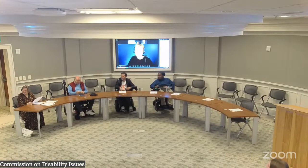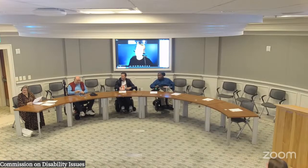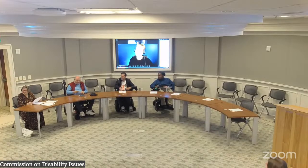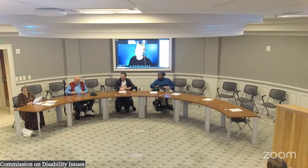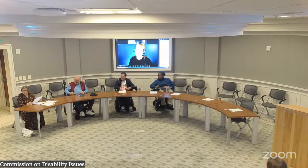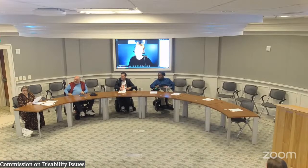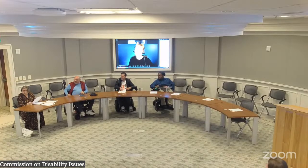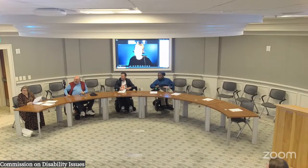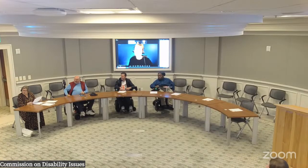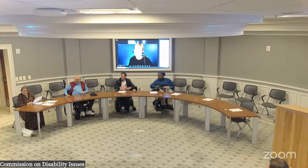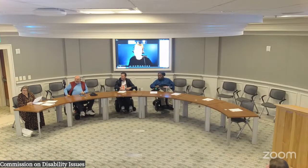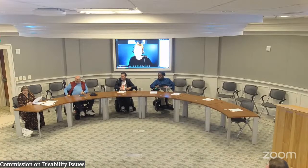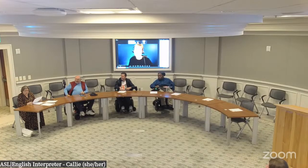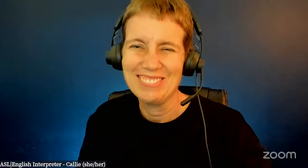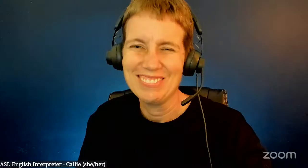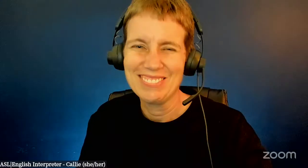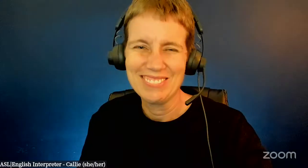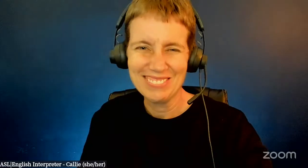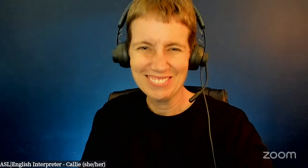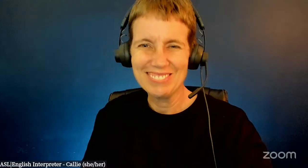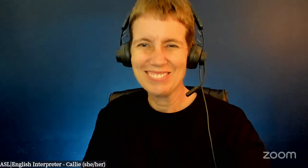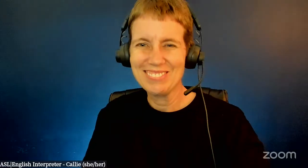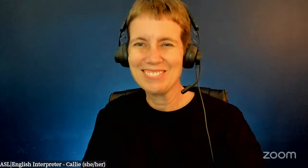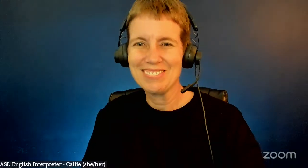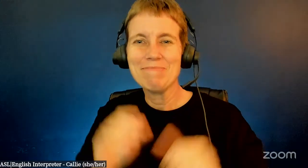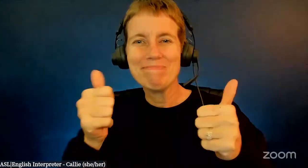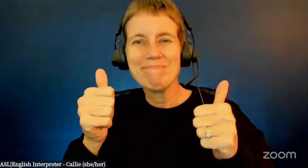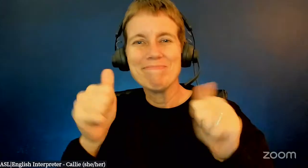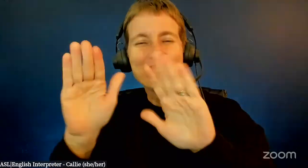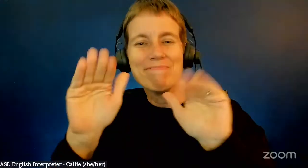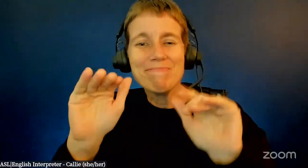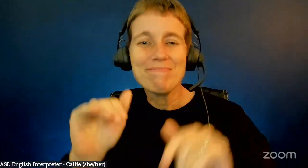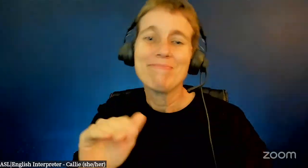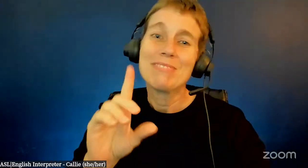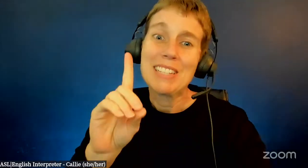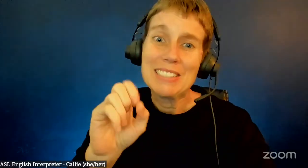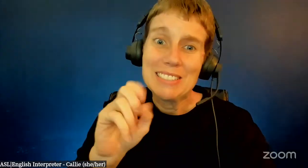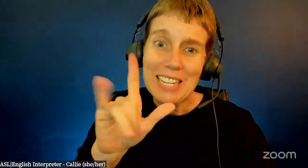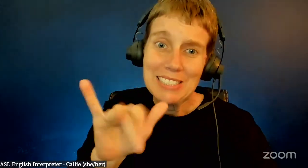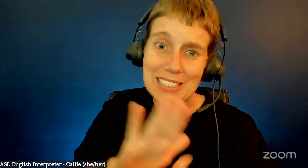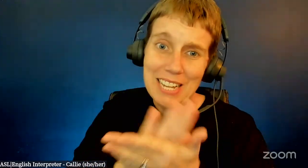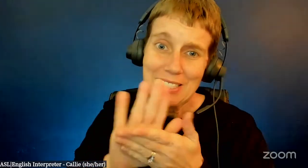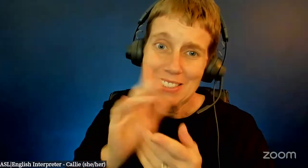Was Barney here? No. Okay. But Daisy was.